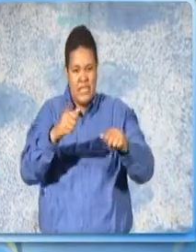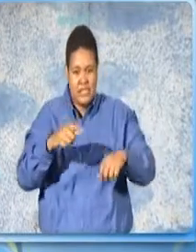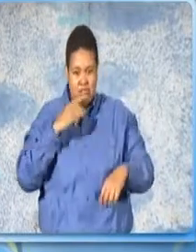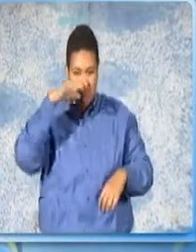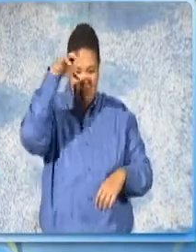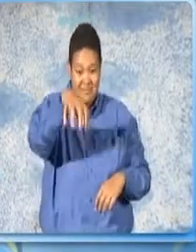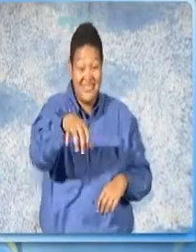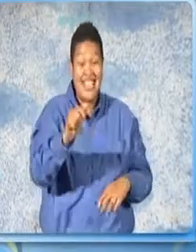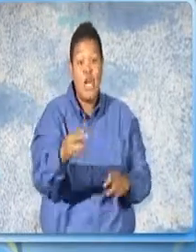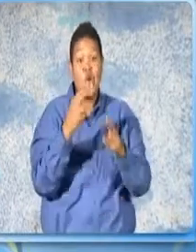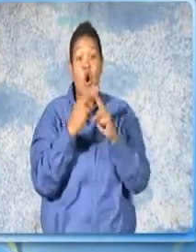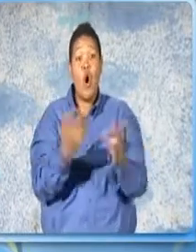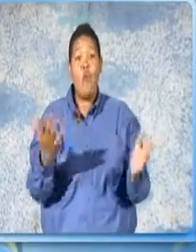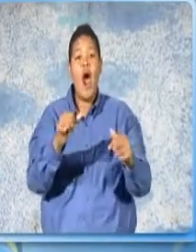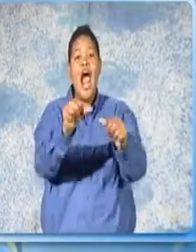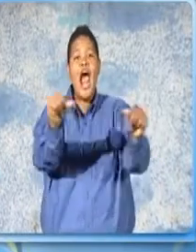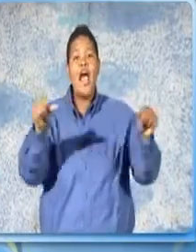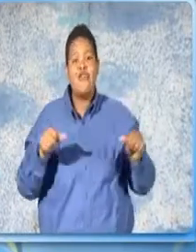region is its area.